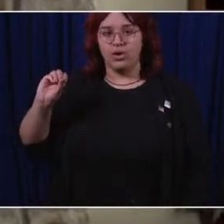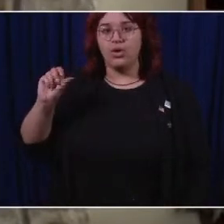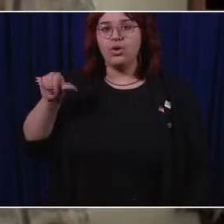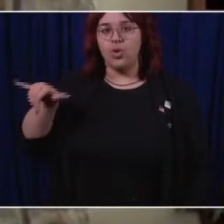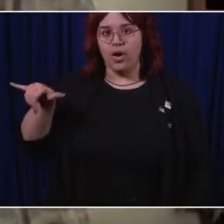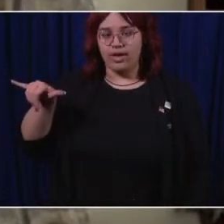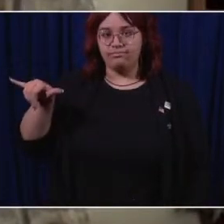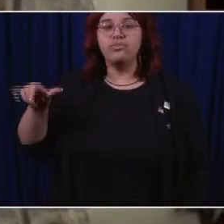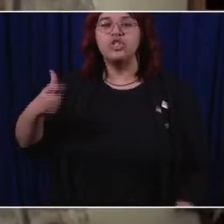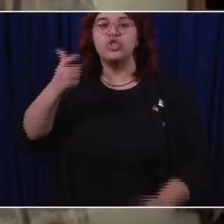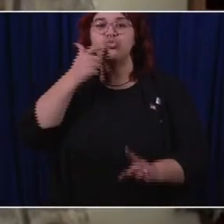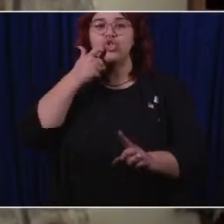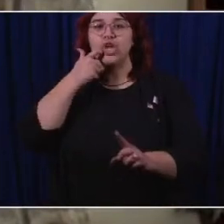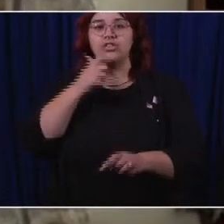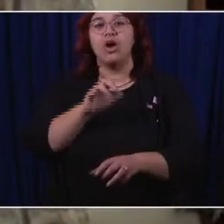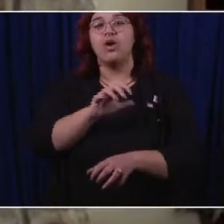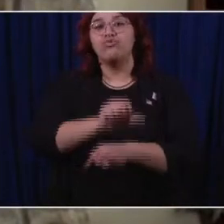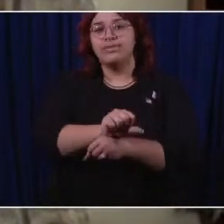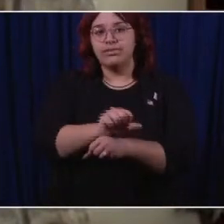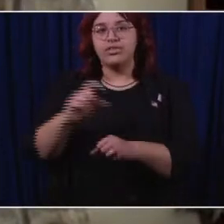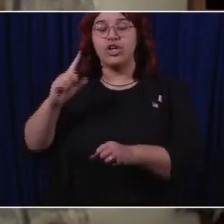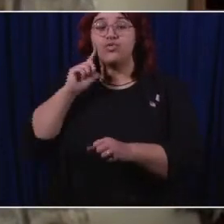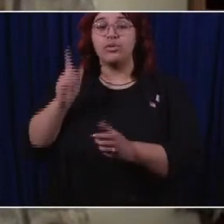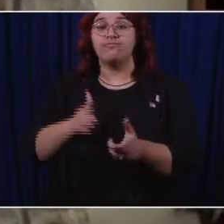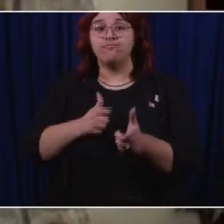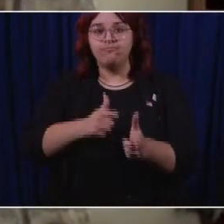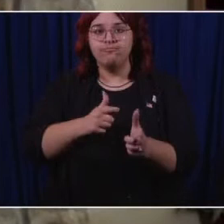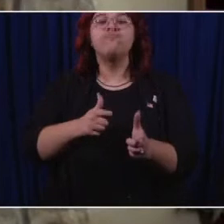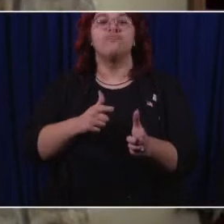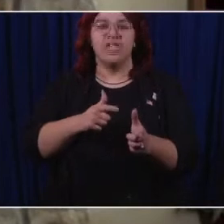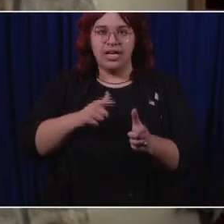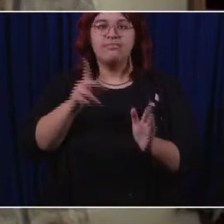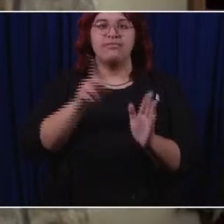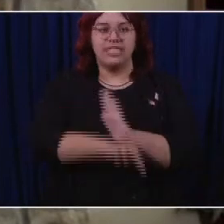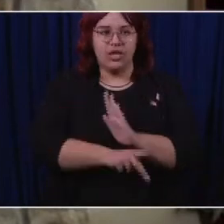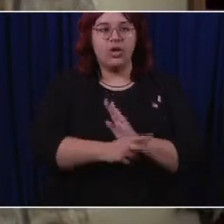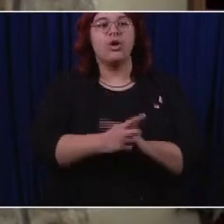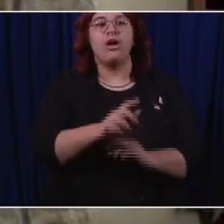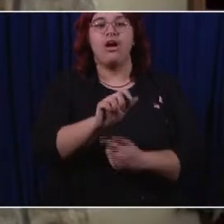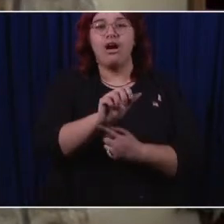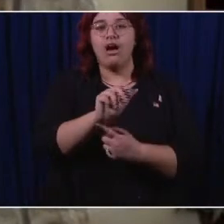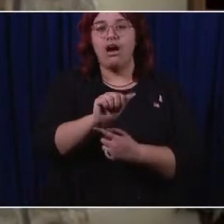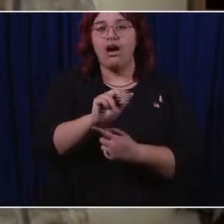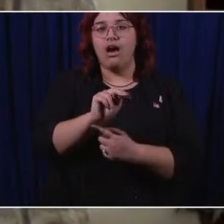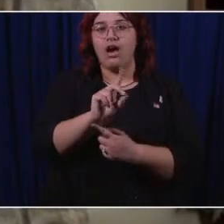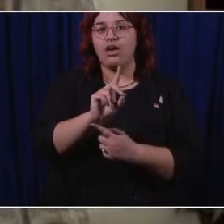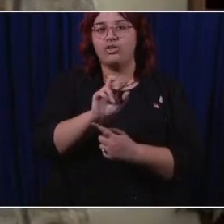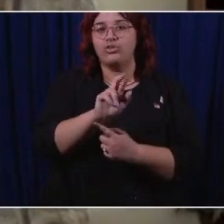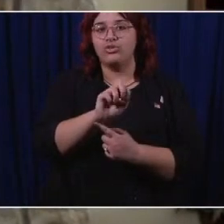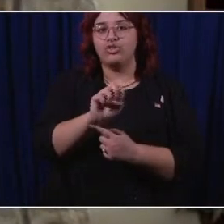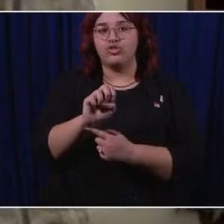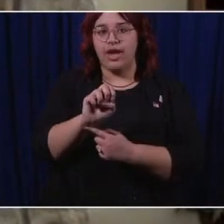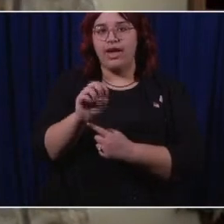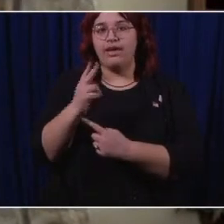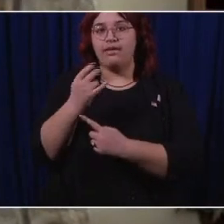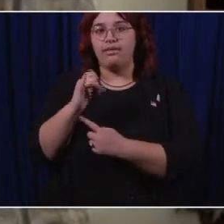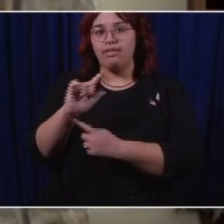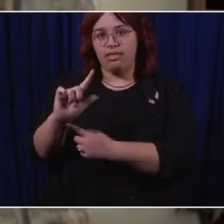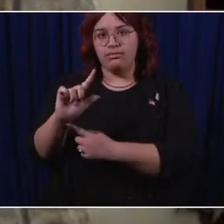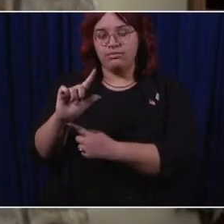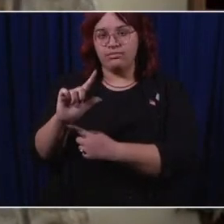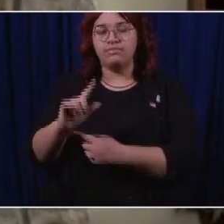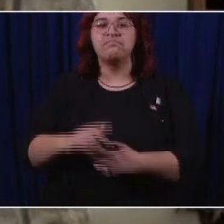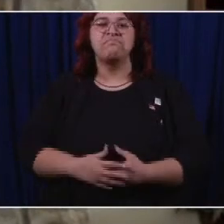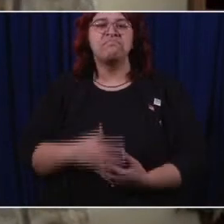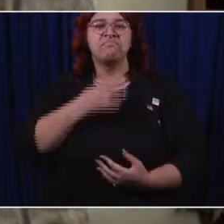Hill. First, what would you say today to Andre Hill's family? Second, a former Ohio police officer now sits in jail facing a